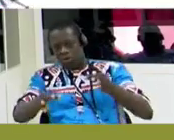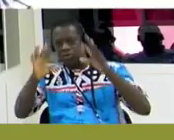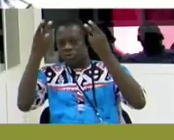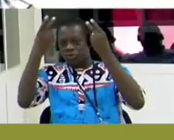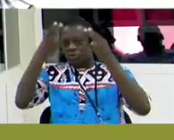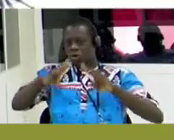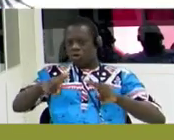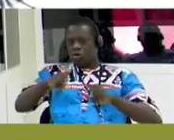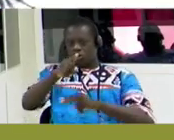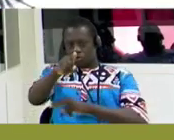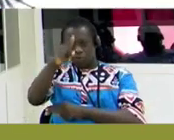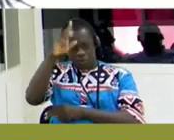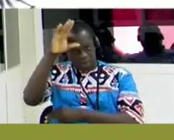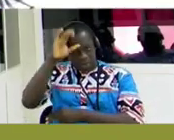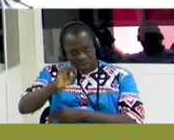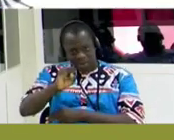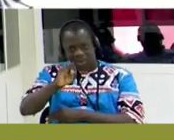Yes, sir.